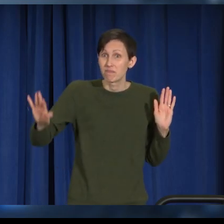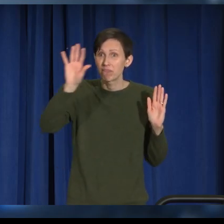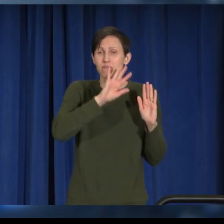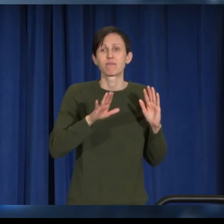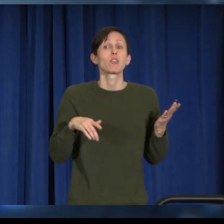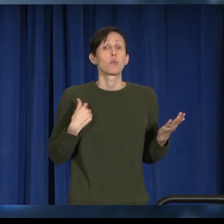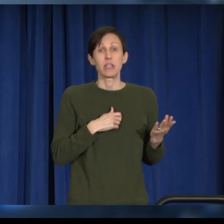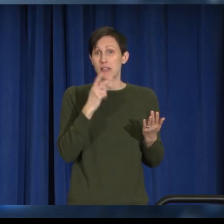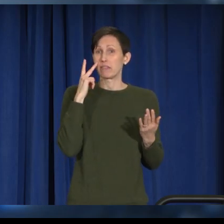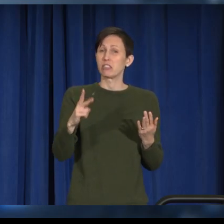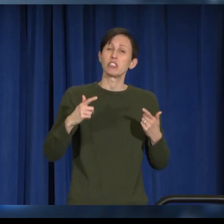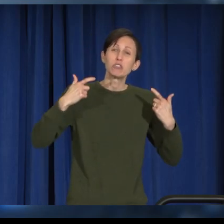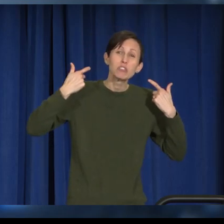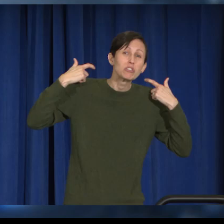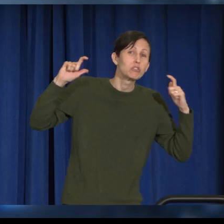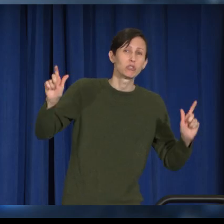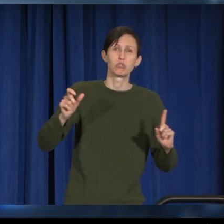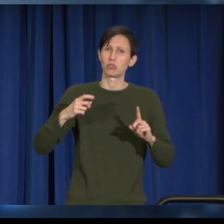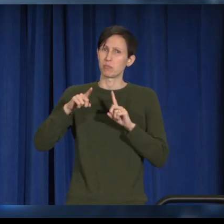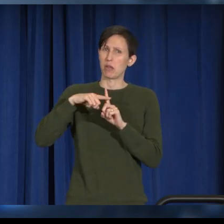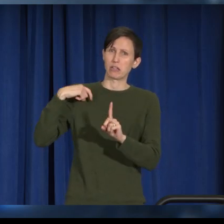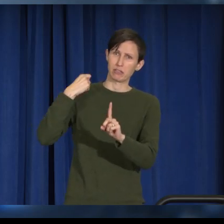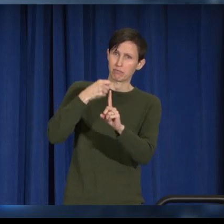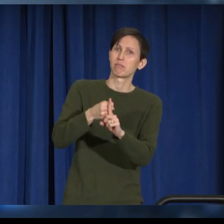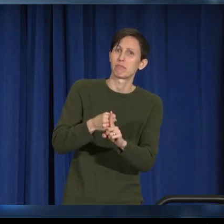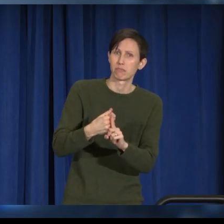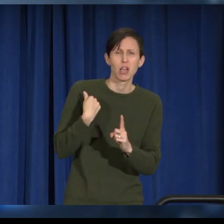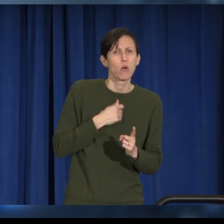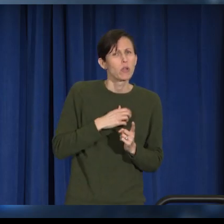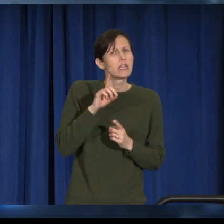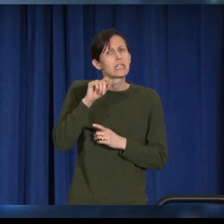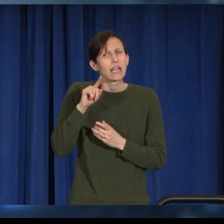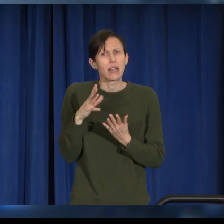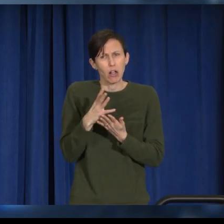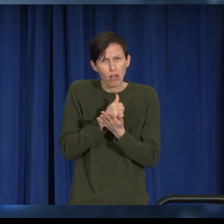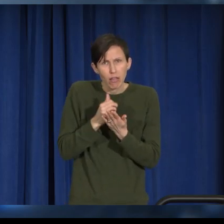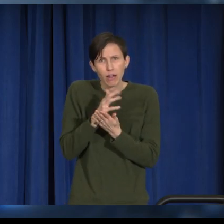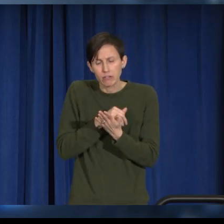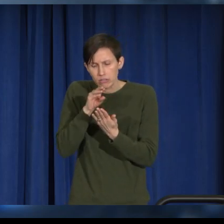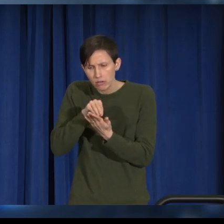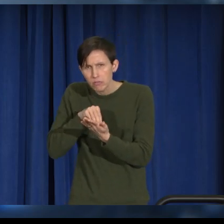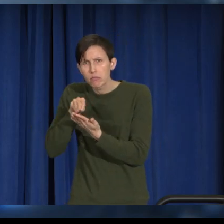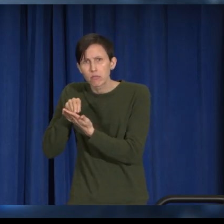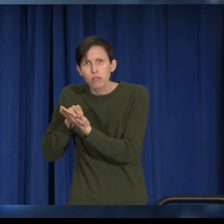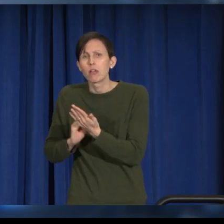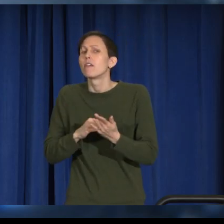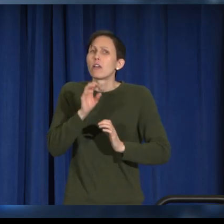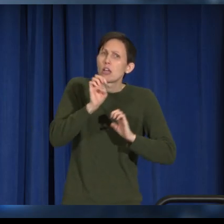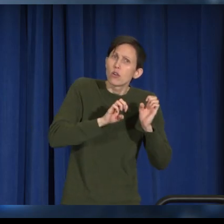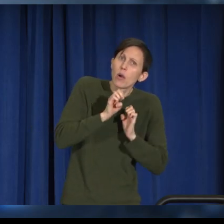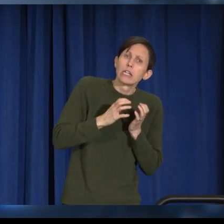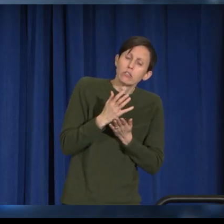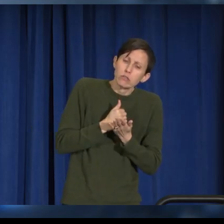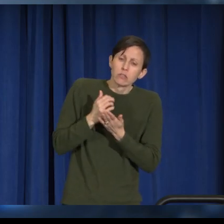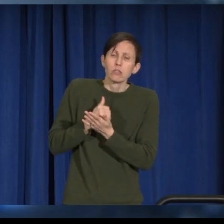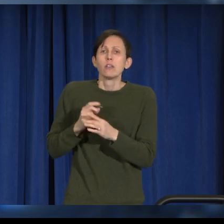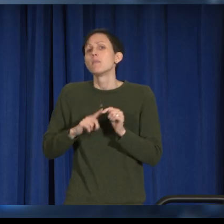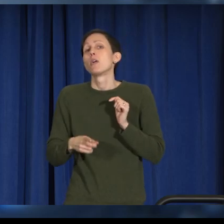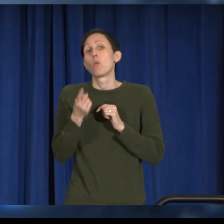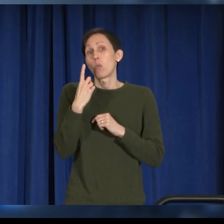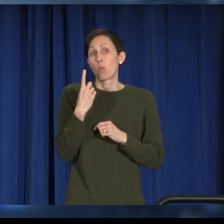profound impact that we've recorded through data collection, monitoring, evaluation, but there is